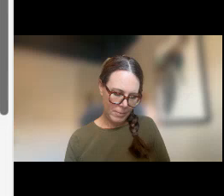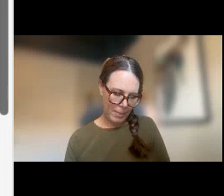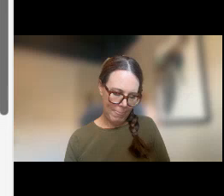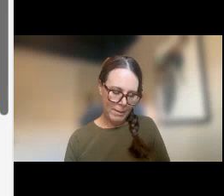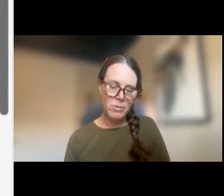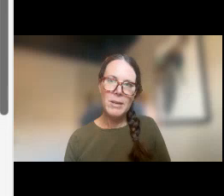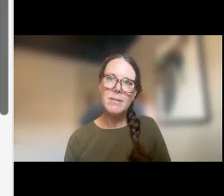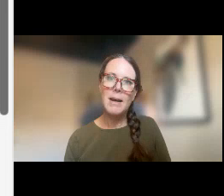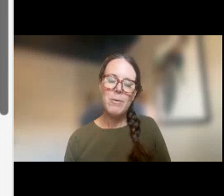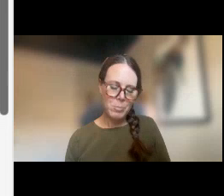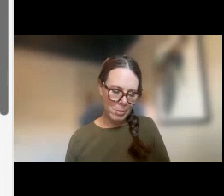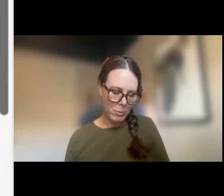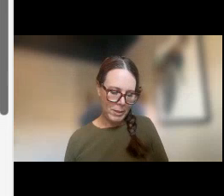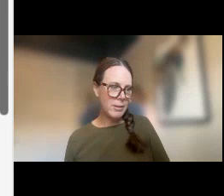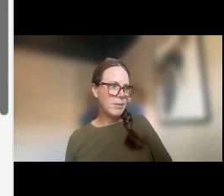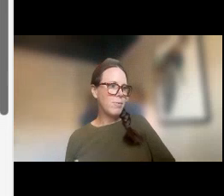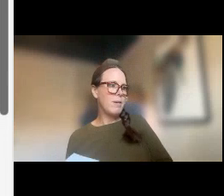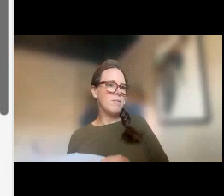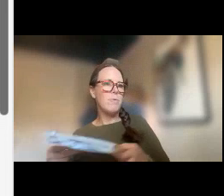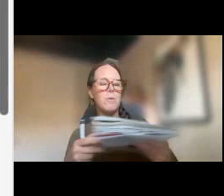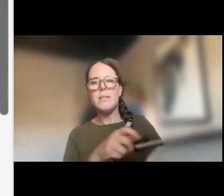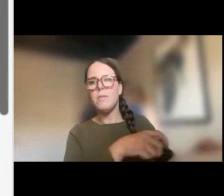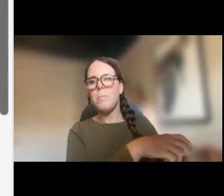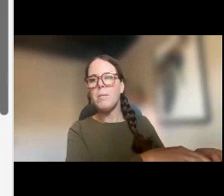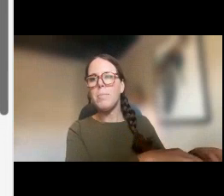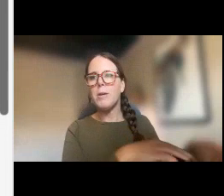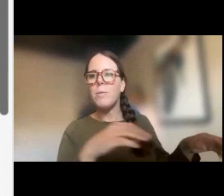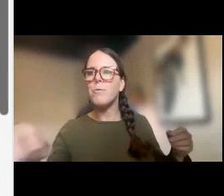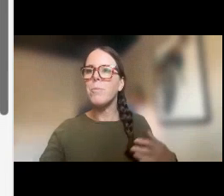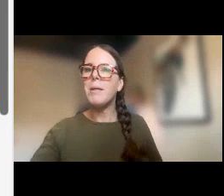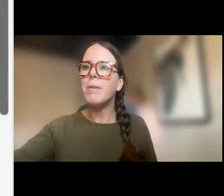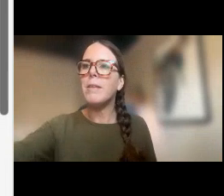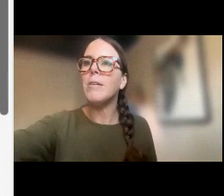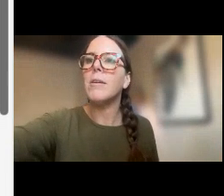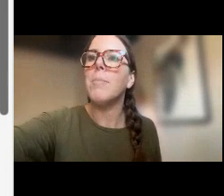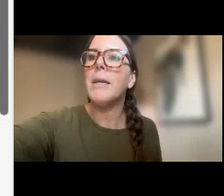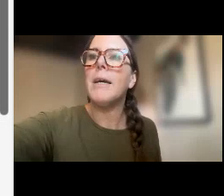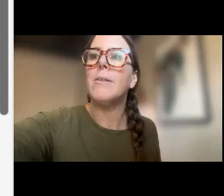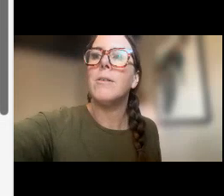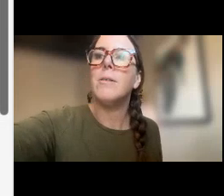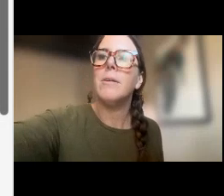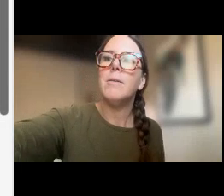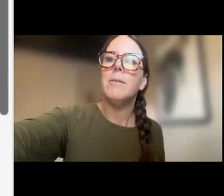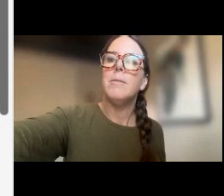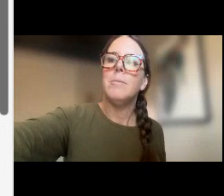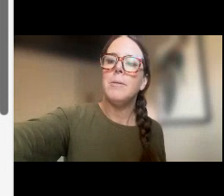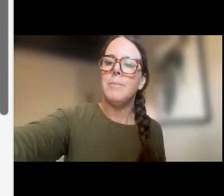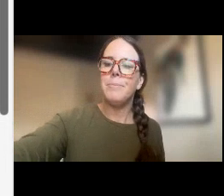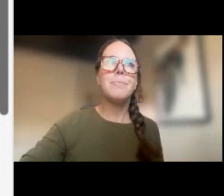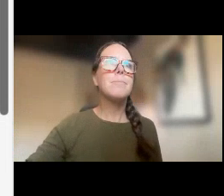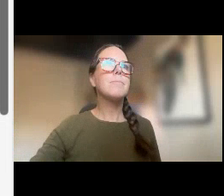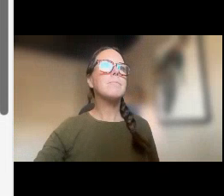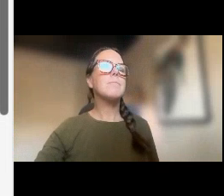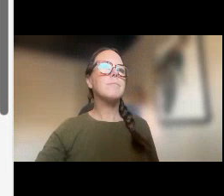Day. I guess I would probably weigh in as the 14th being a better one for me without looking at my calendar.